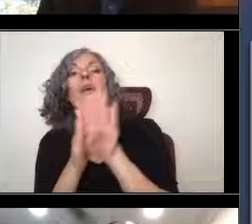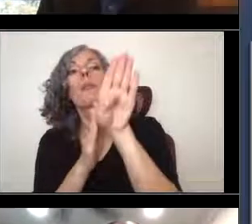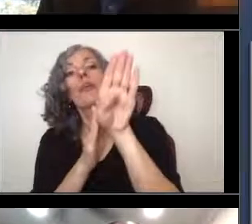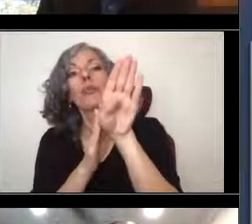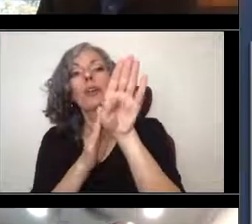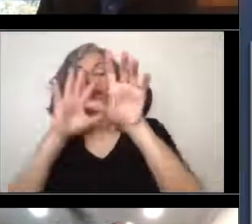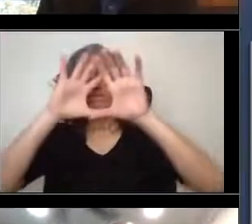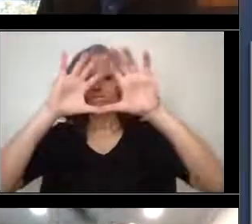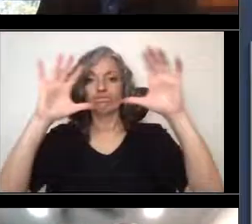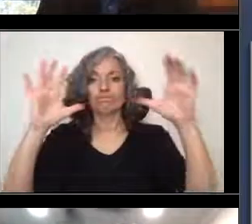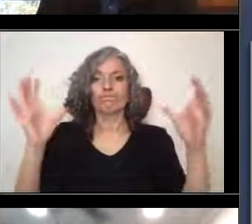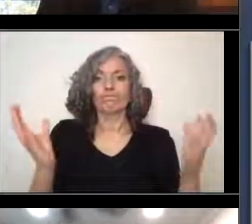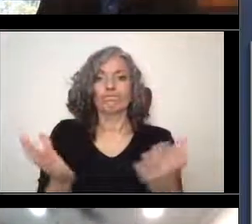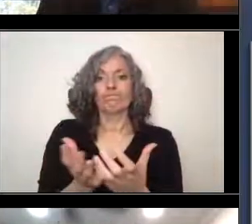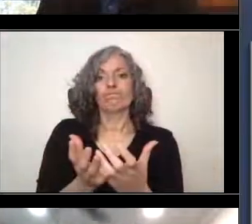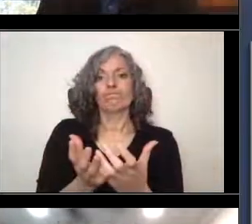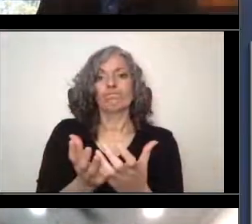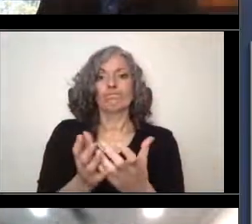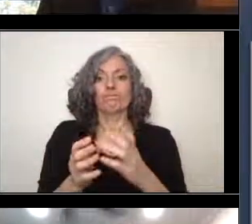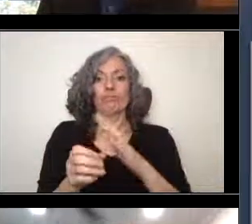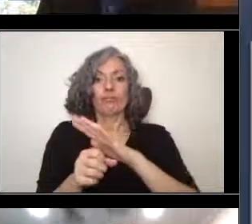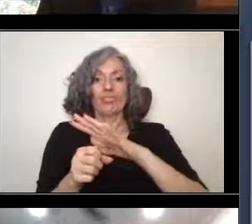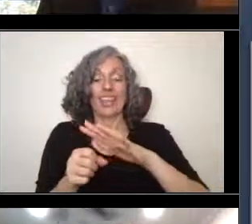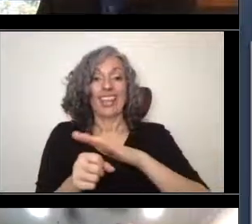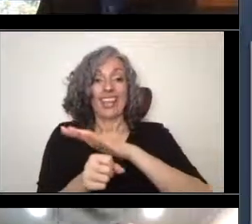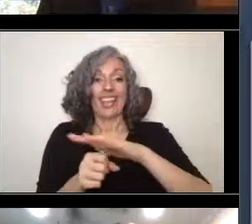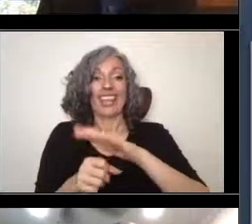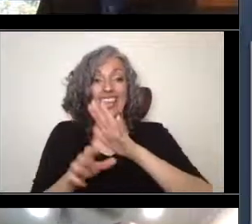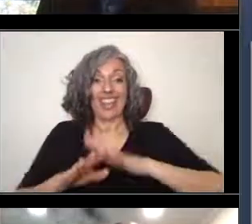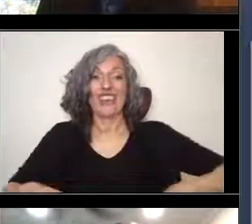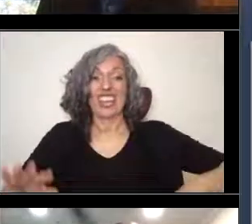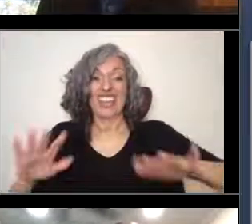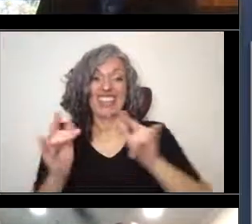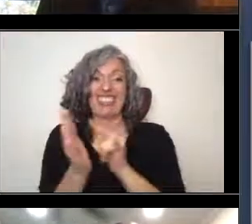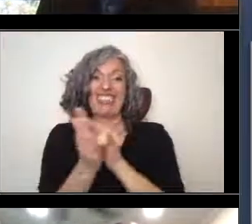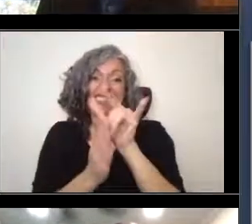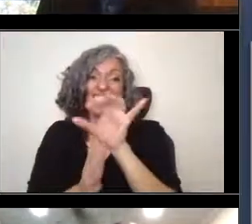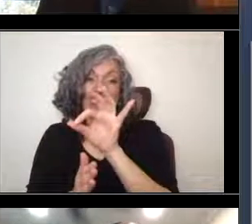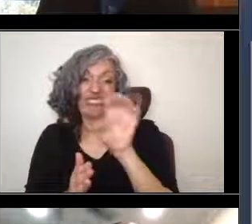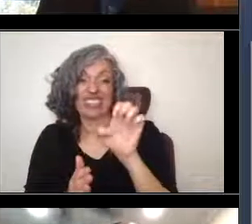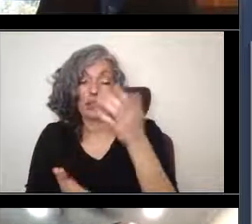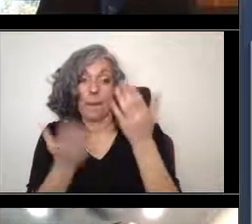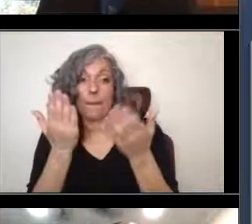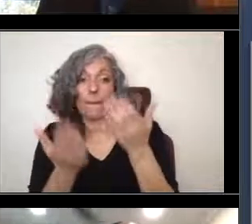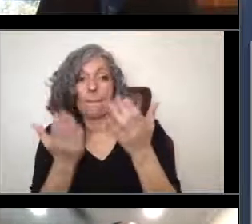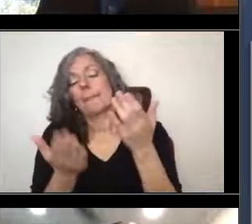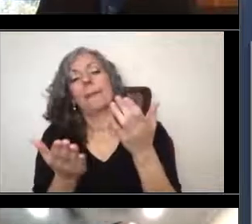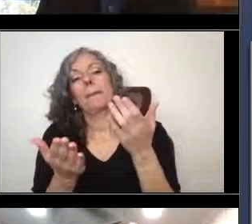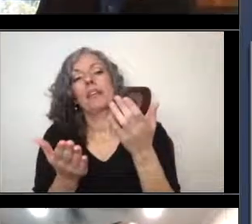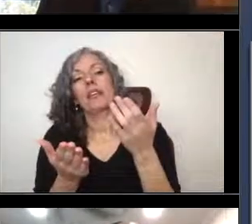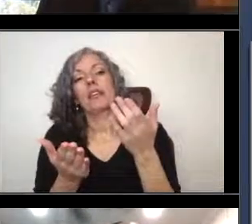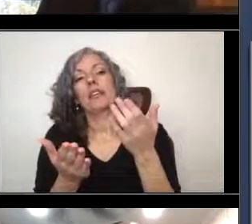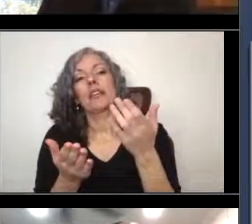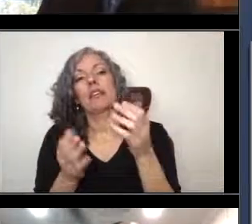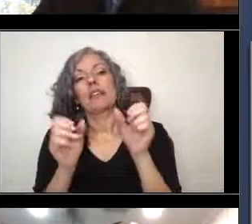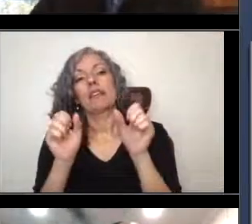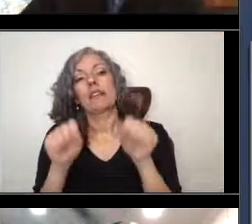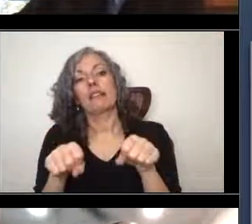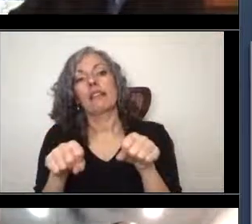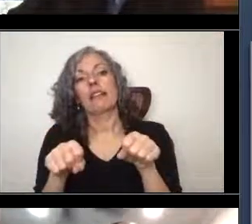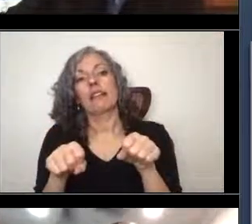area, and that even the landing fees might be able to be used to ensure that there's